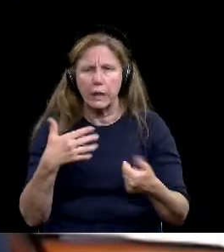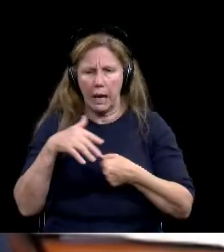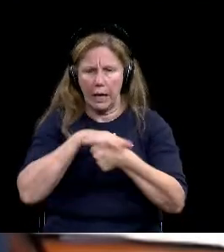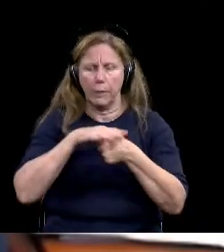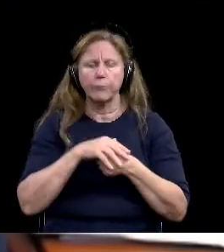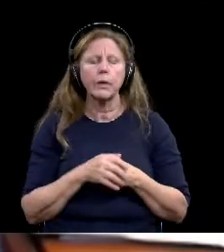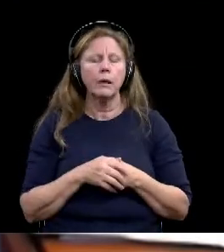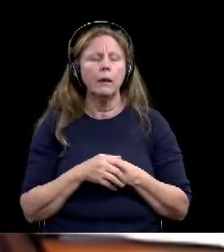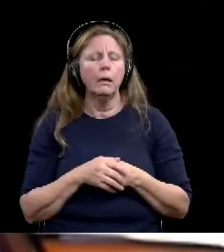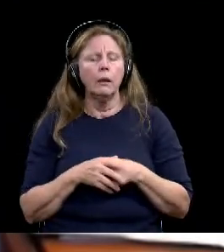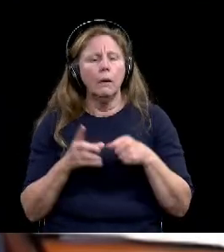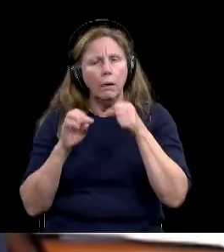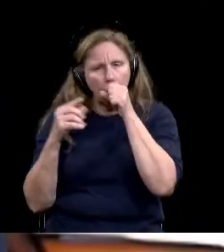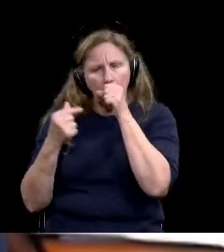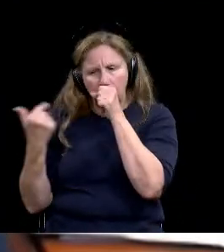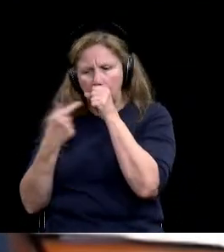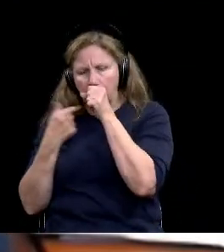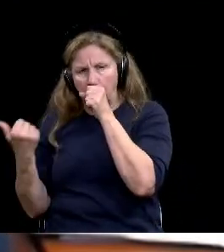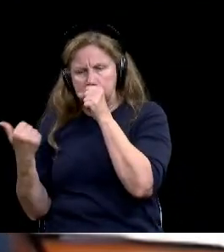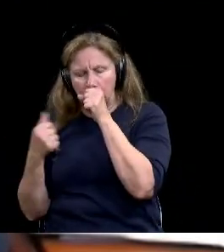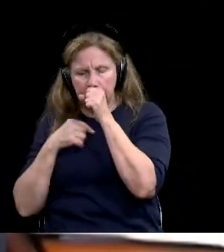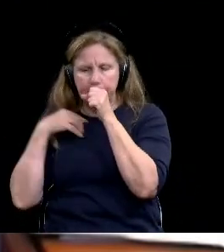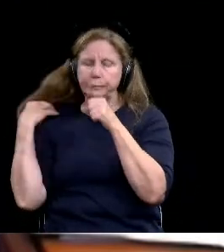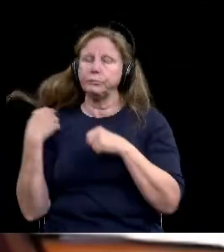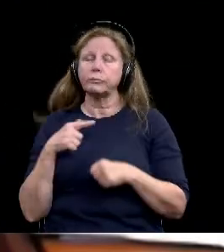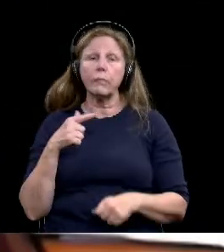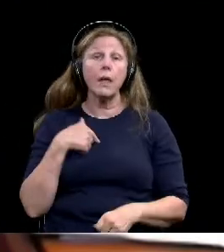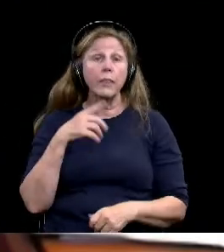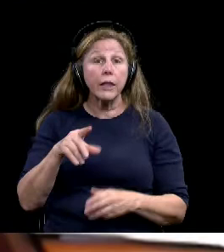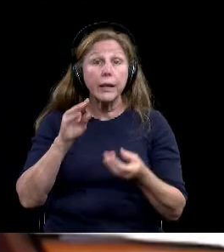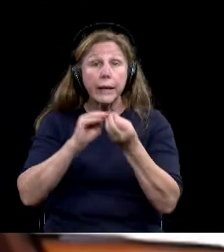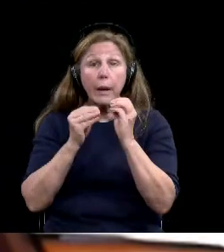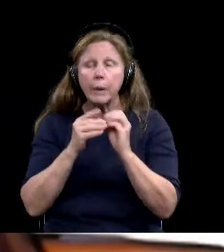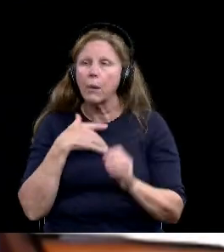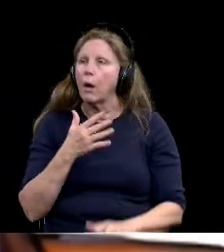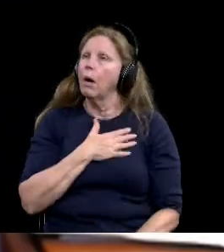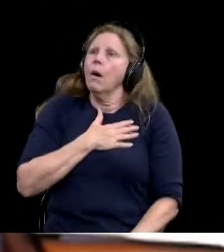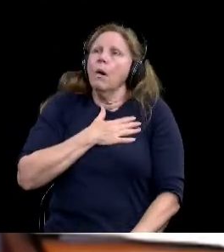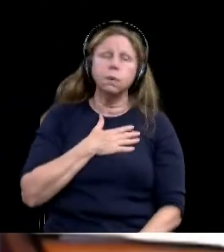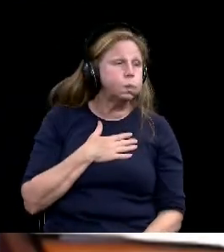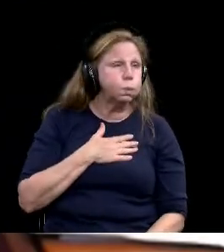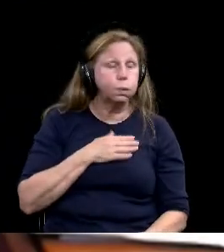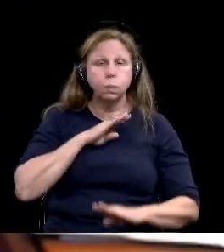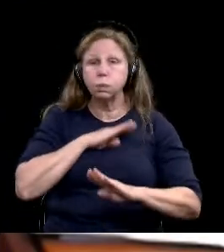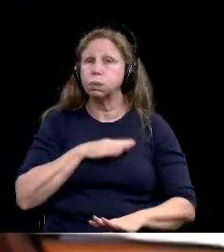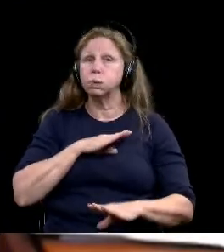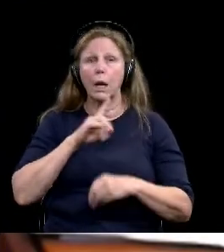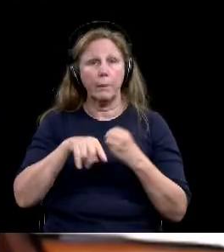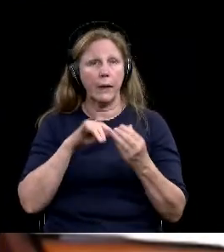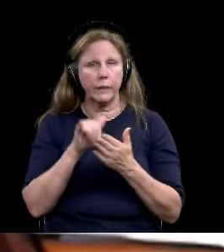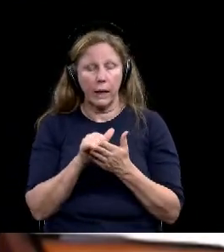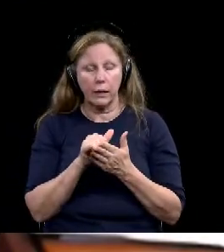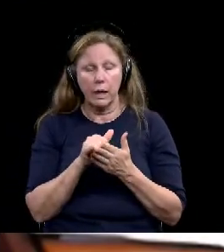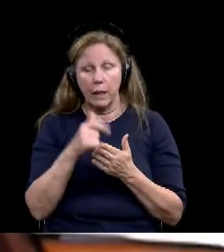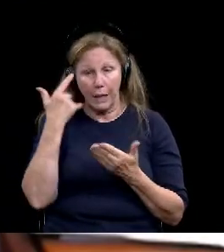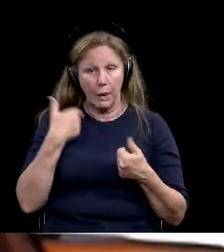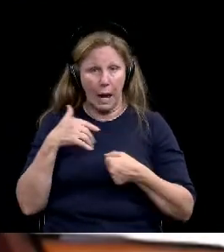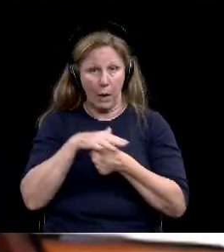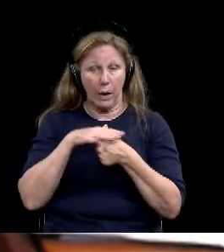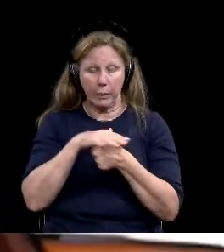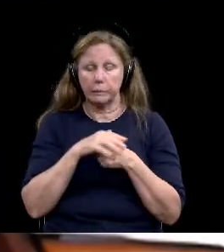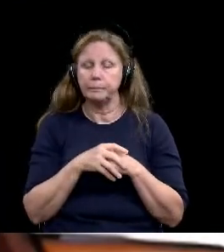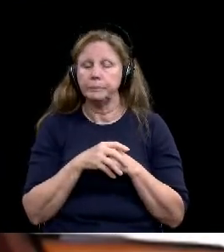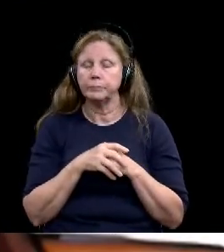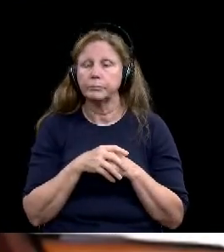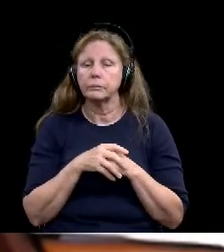COVID-19 in McLennan County. Our hospitalization rate has been significantly lower. For the last 2 weeks, we've been